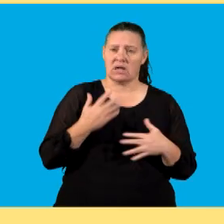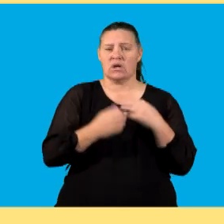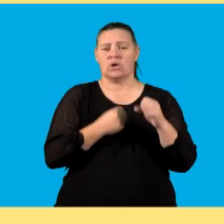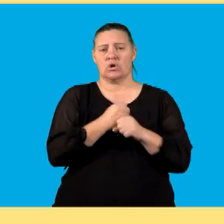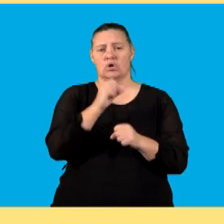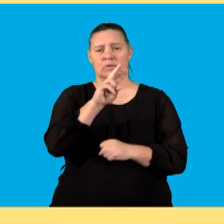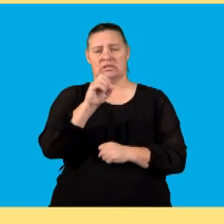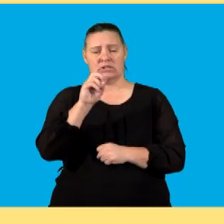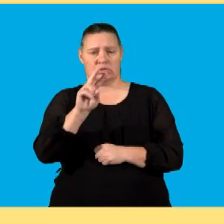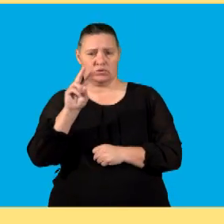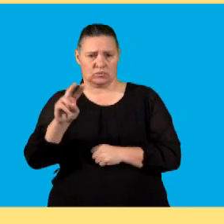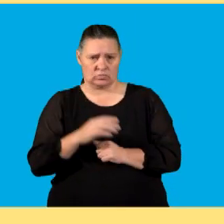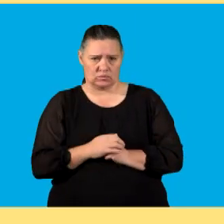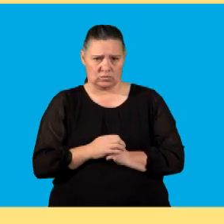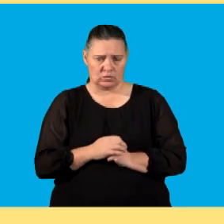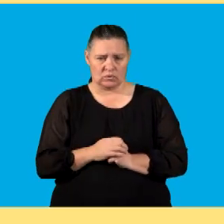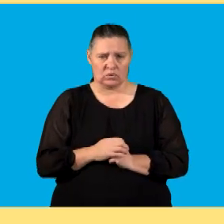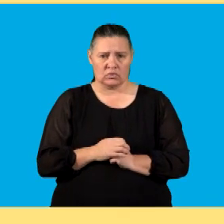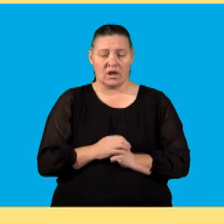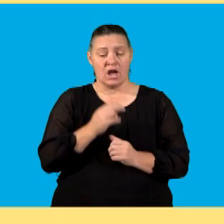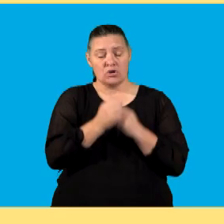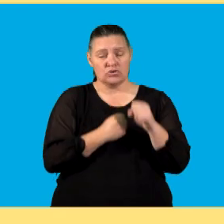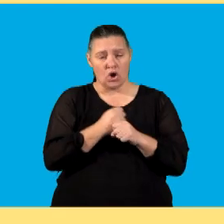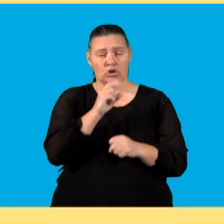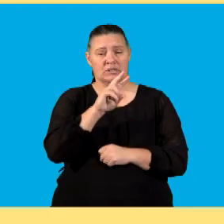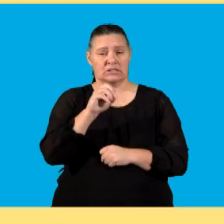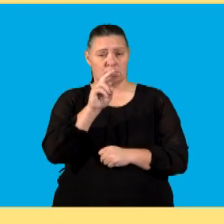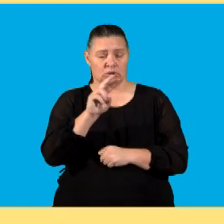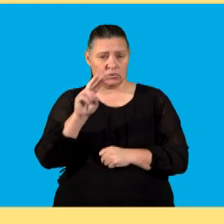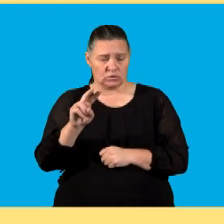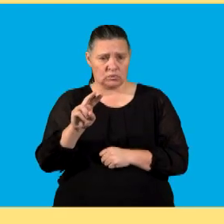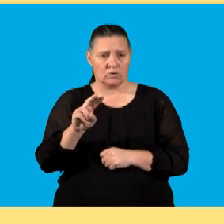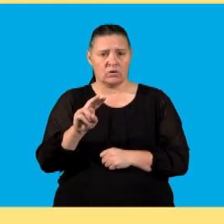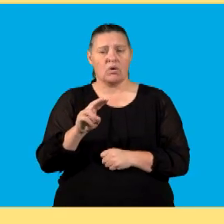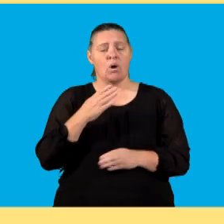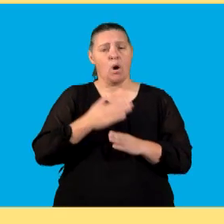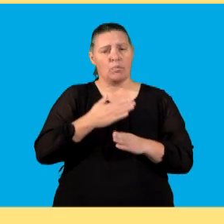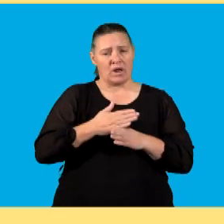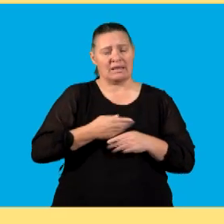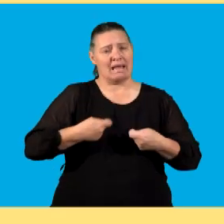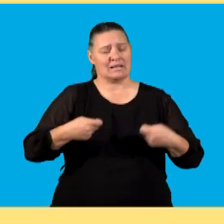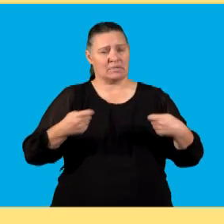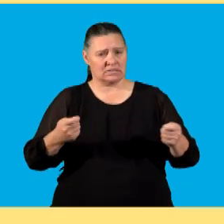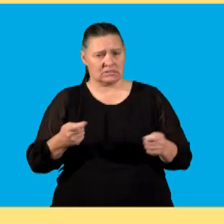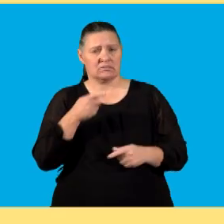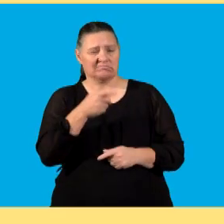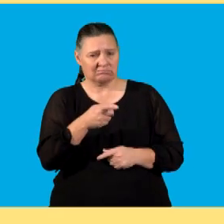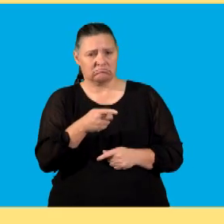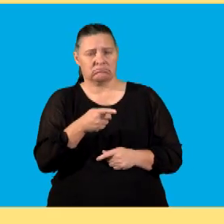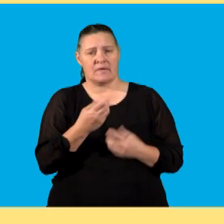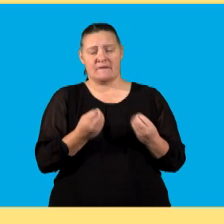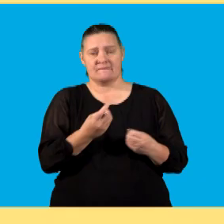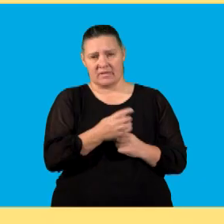year 2022. In the year 2022, our operating expenses, here is our